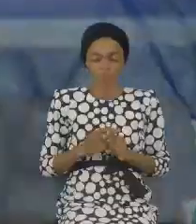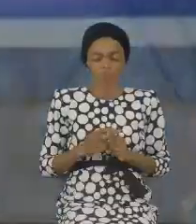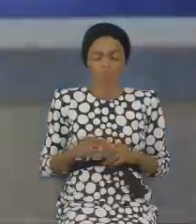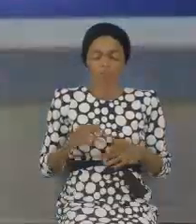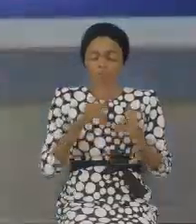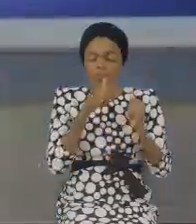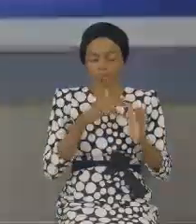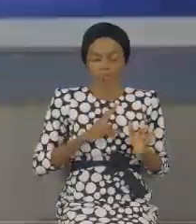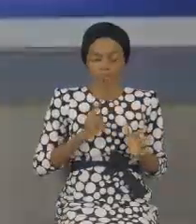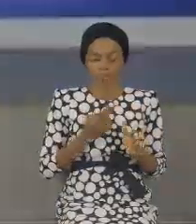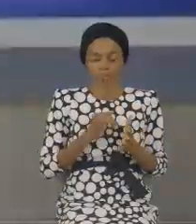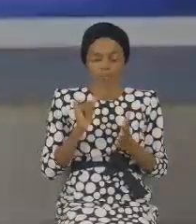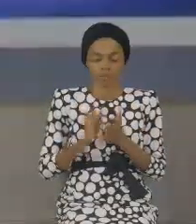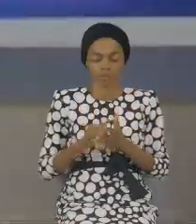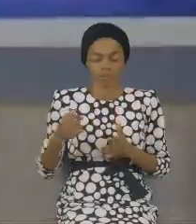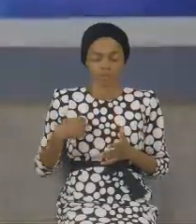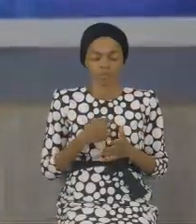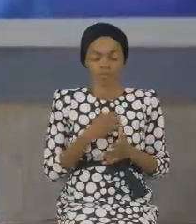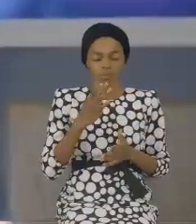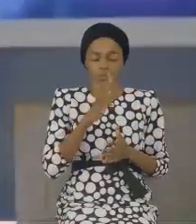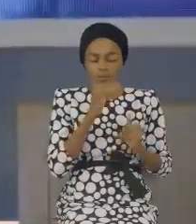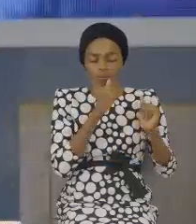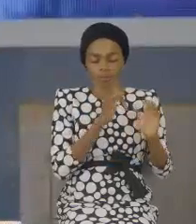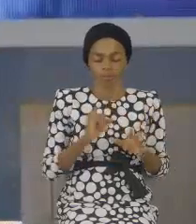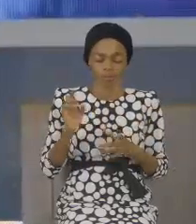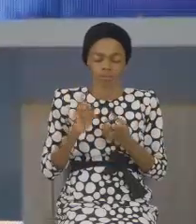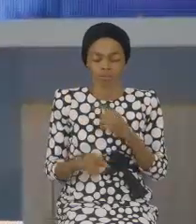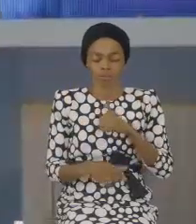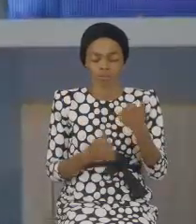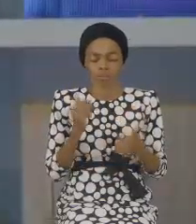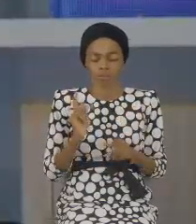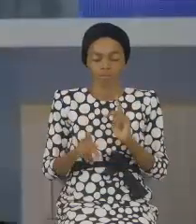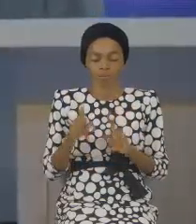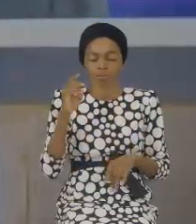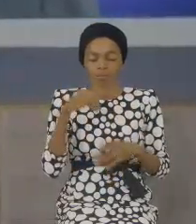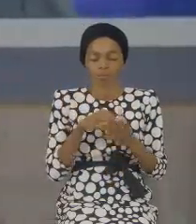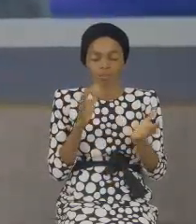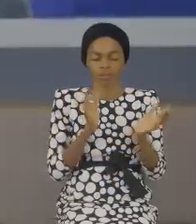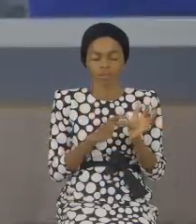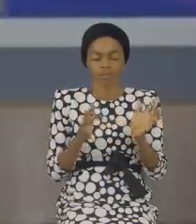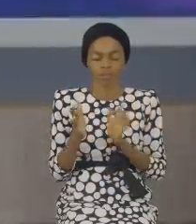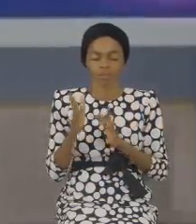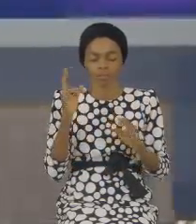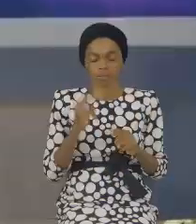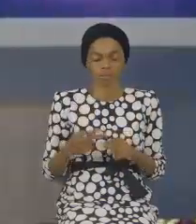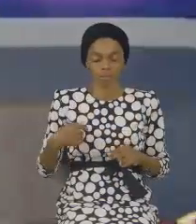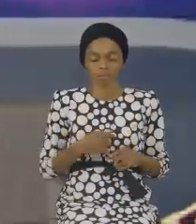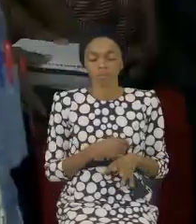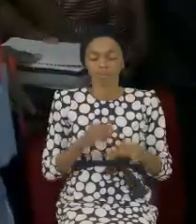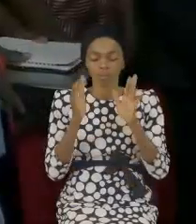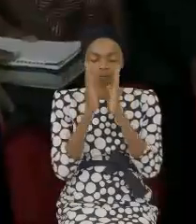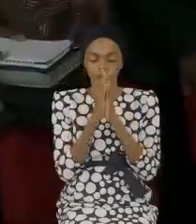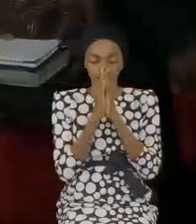us, that we might become blessings to other people. Amen. In Jesus' name we pray.